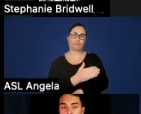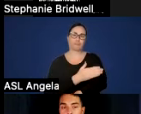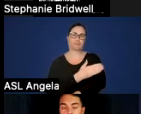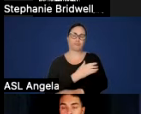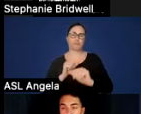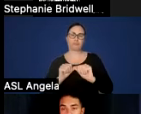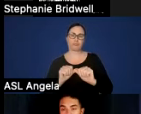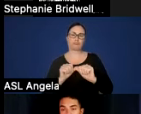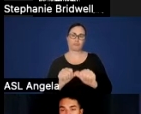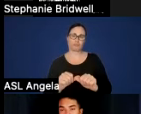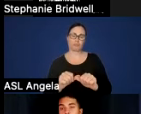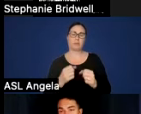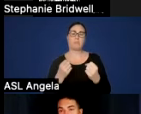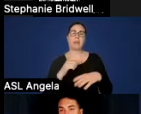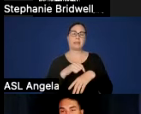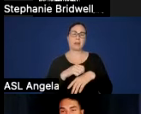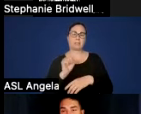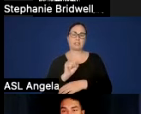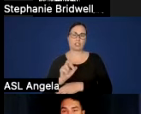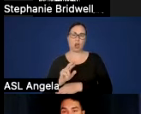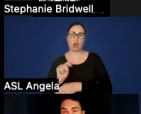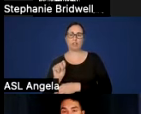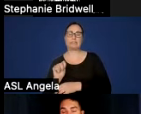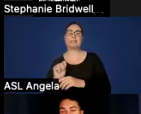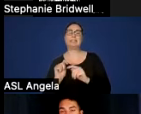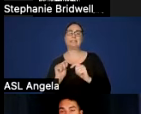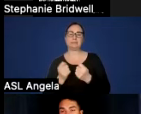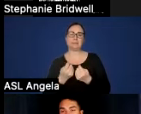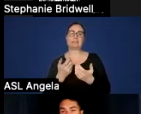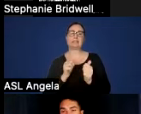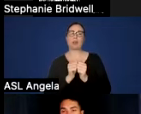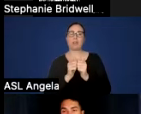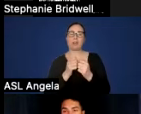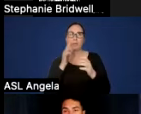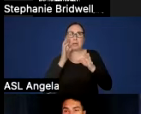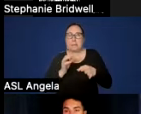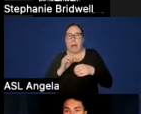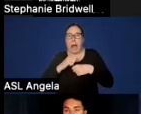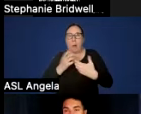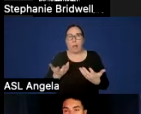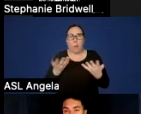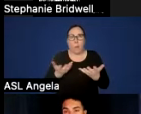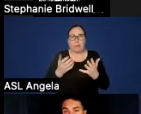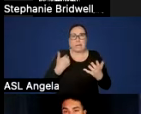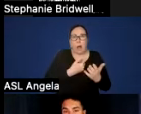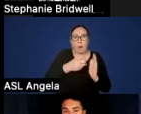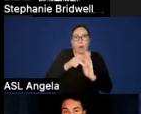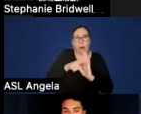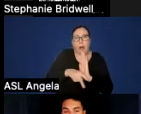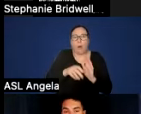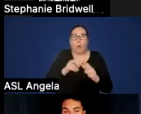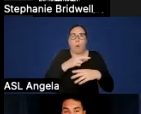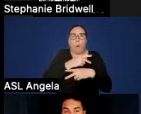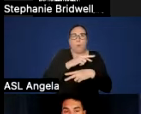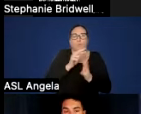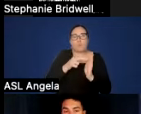teams get together and we say, okay, we're going to create a really great protocol for how we address sexual assault in our community. And we